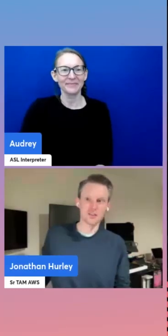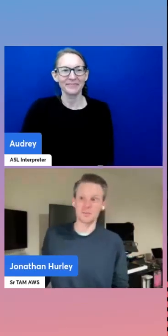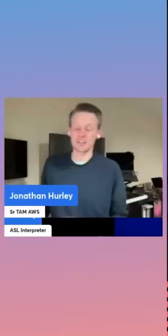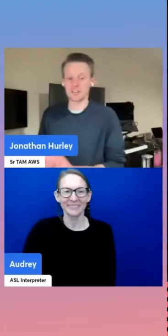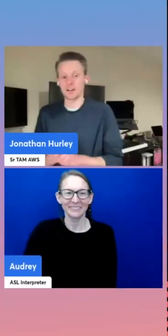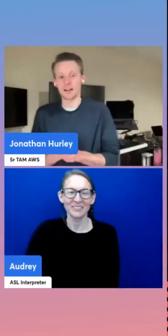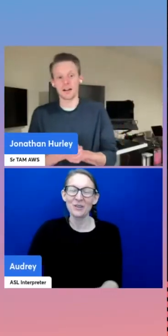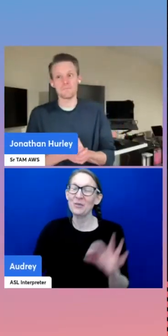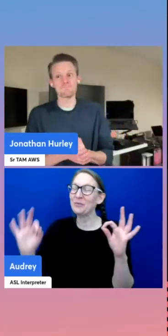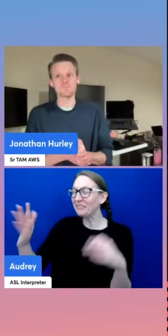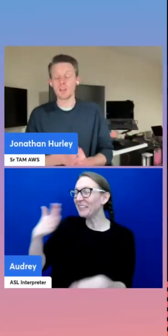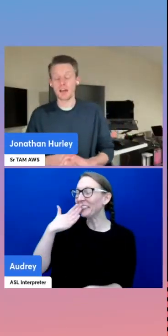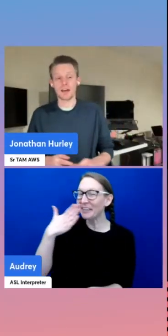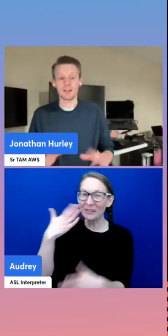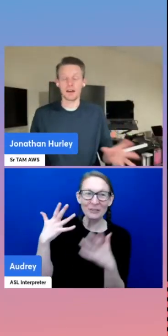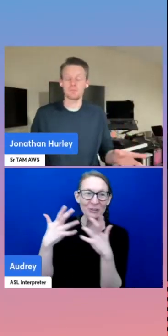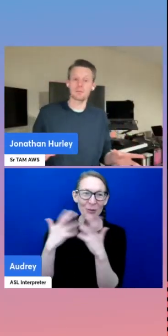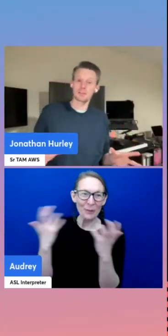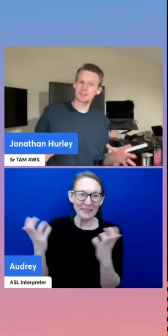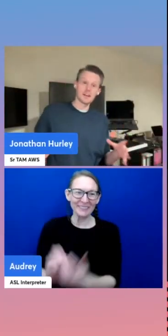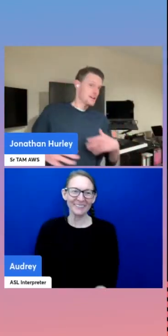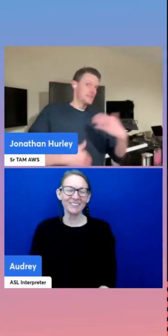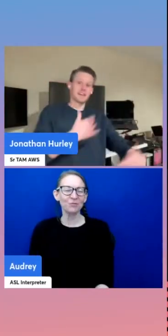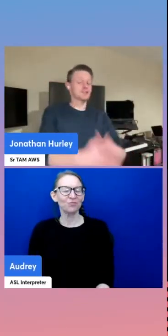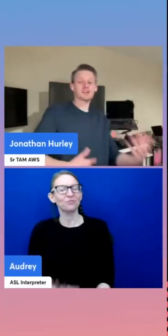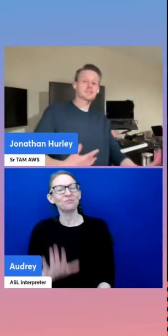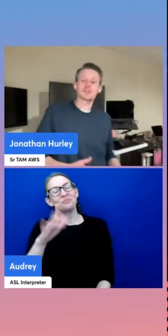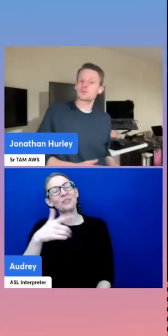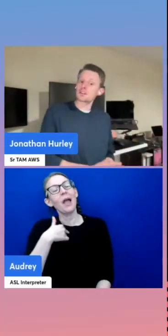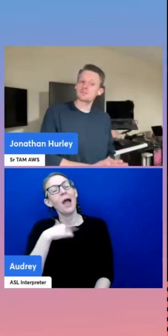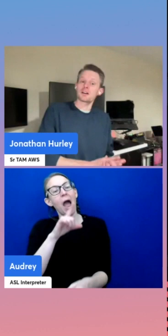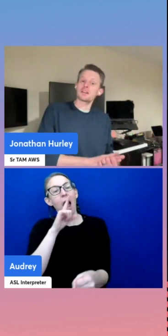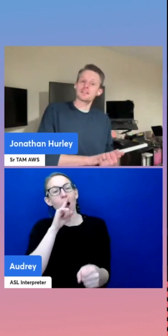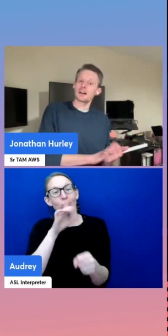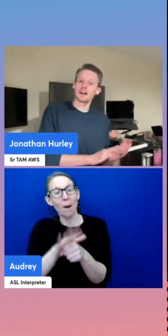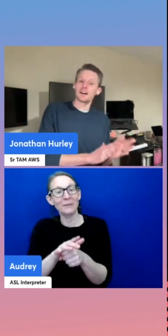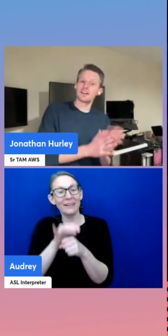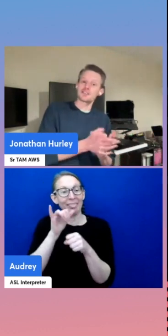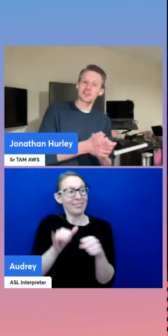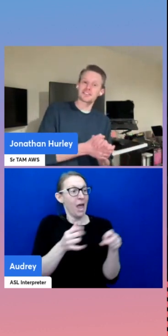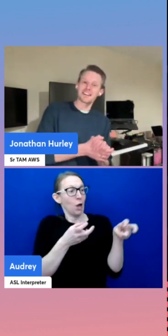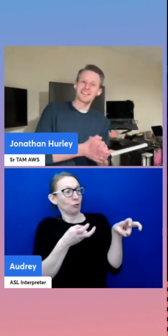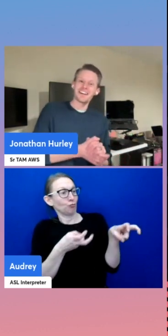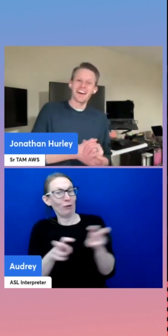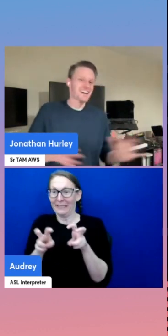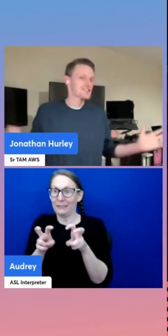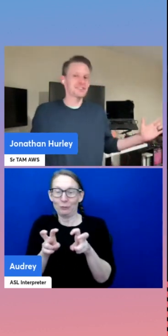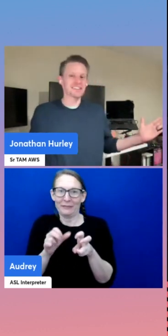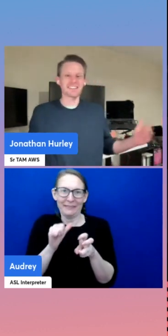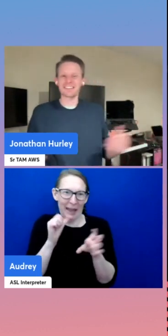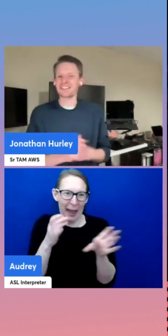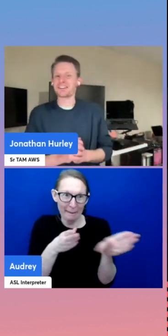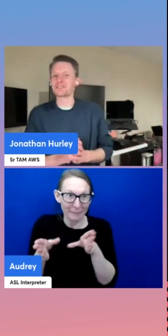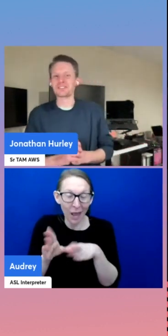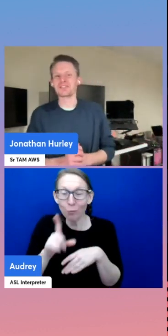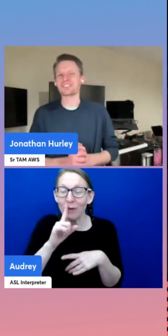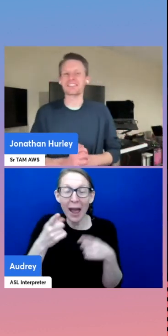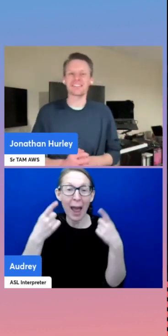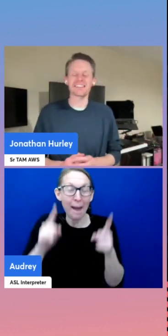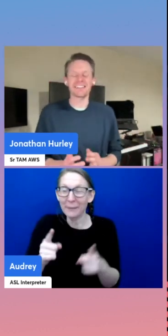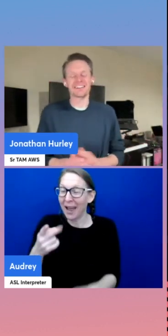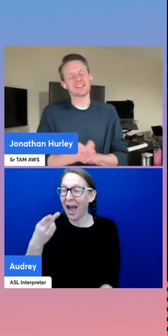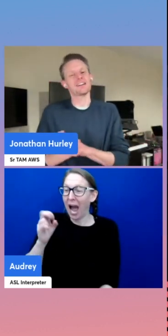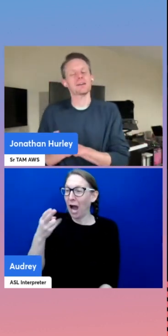Perfect. Thank you so much. And I promise that transition wasn't planned. It turns out Hashi just has a lot of great tools